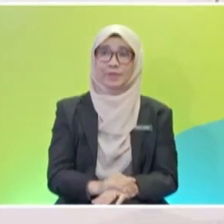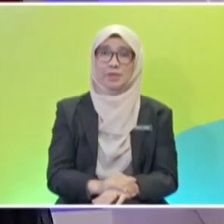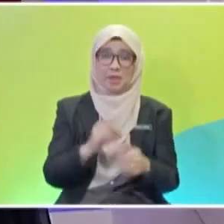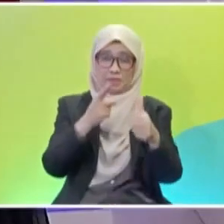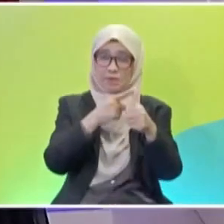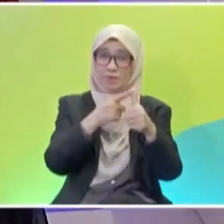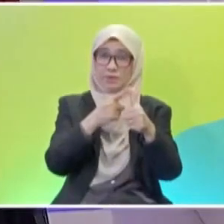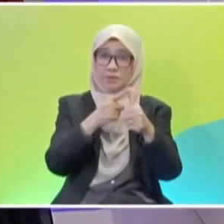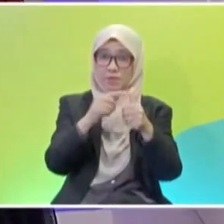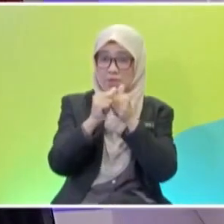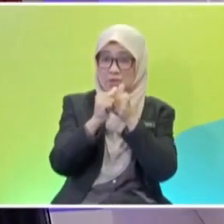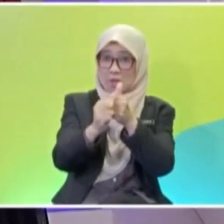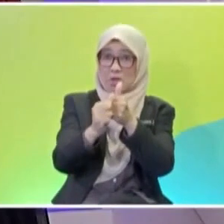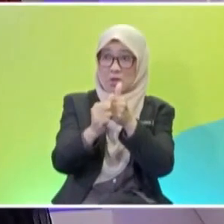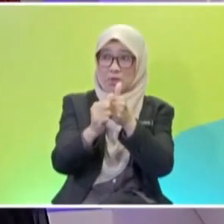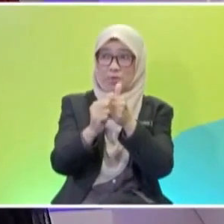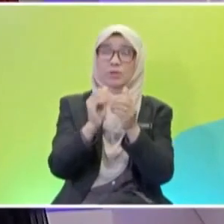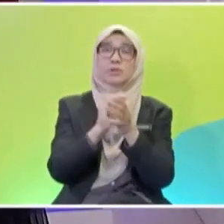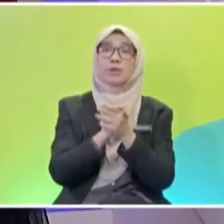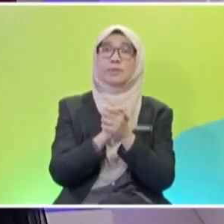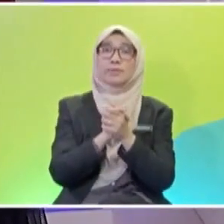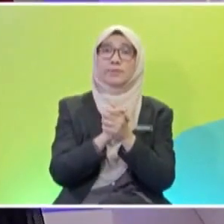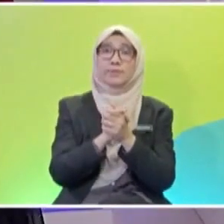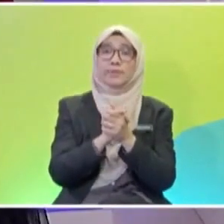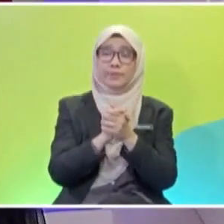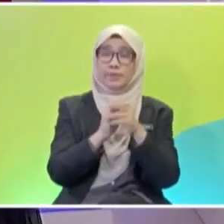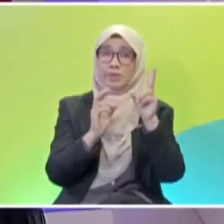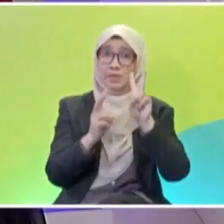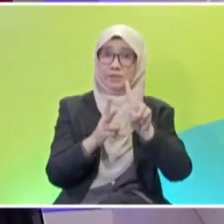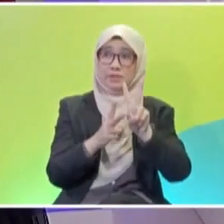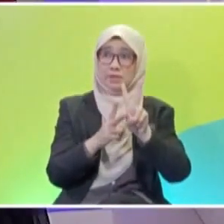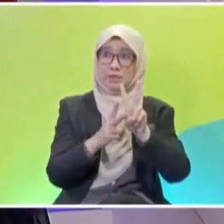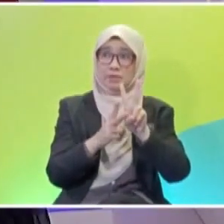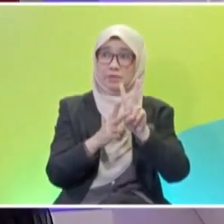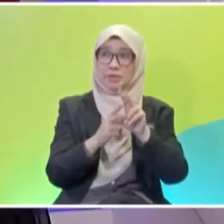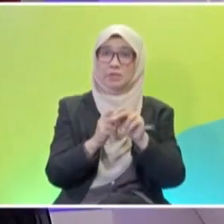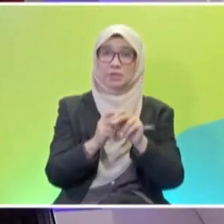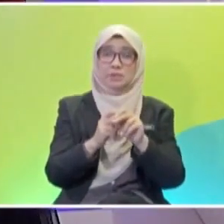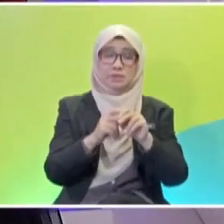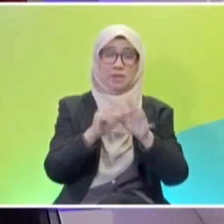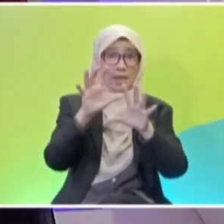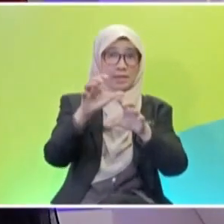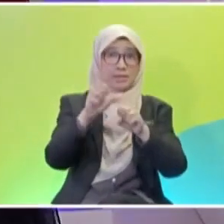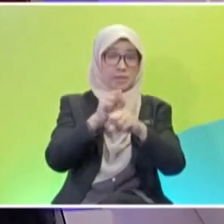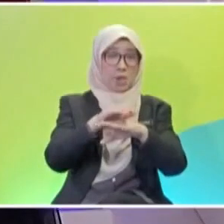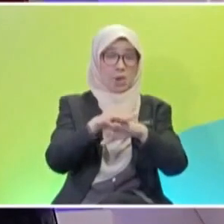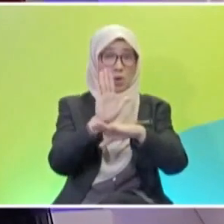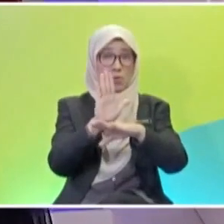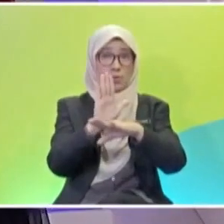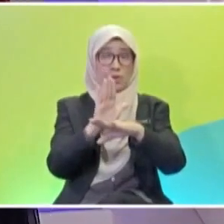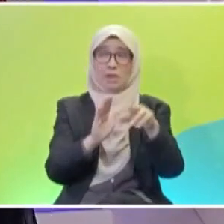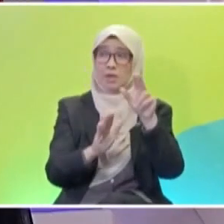to do. You are going to match the highlighted words which are in the text to the meanings that are given to you. There are eight meanings